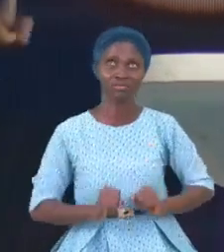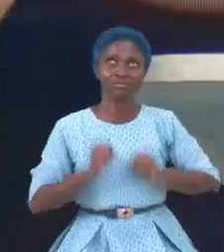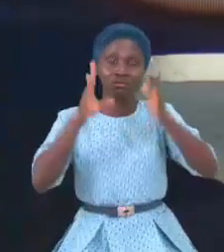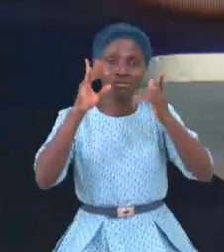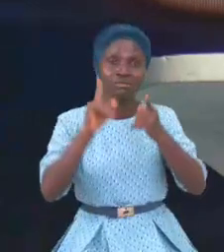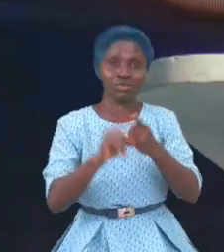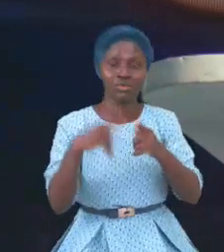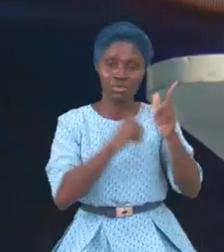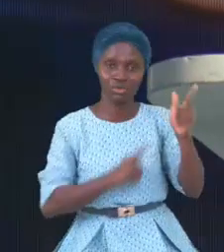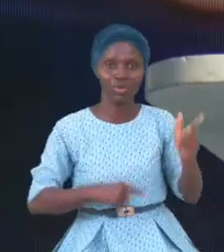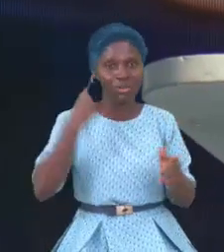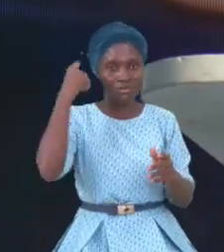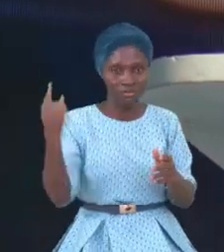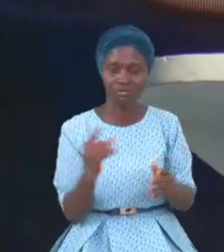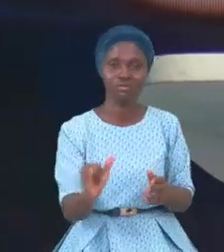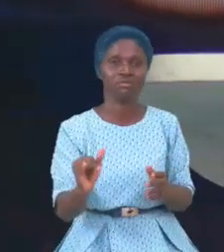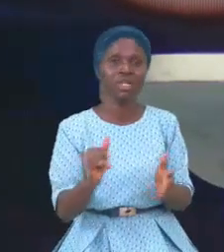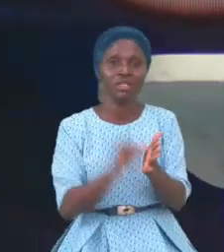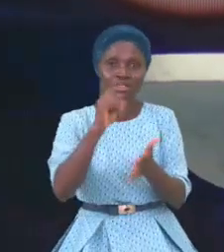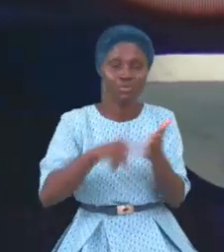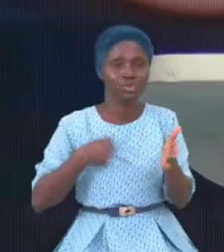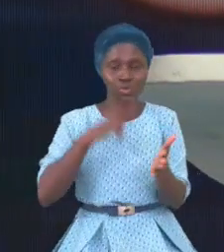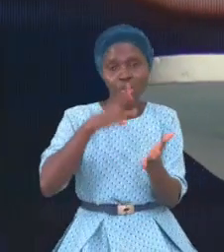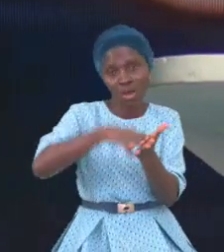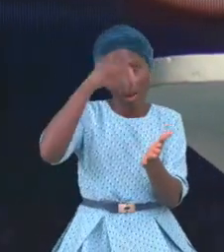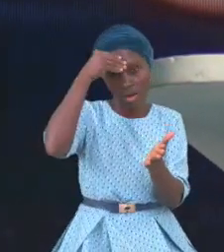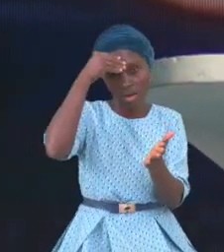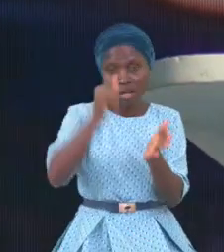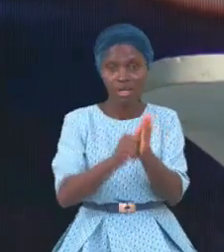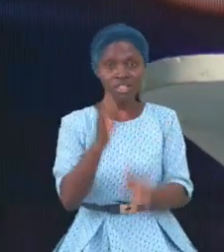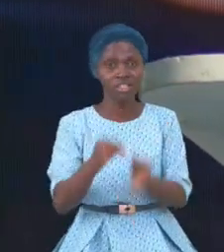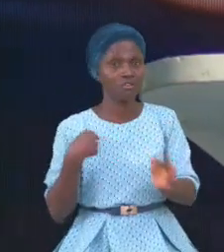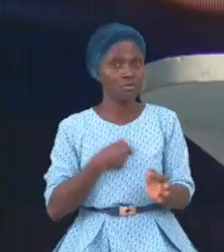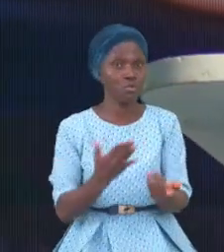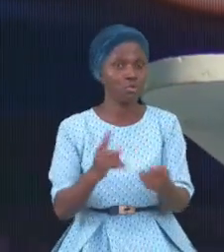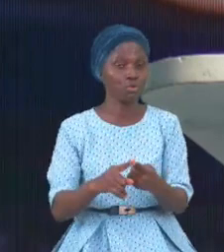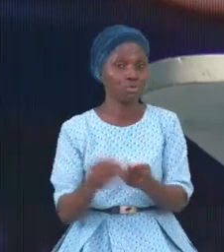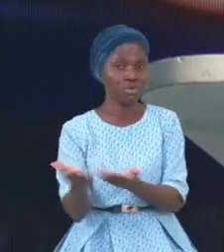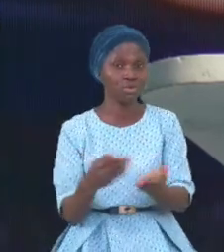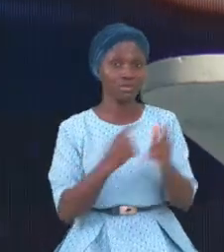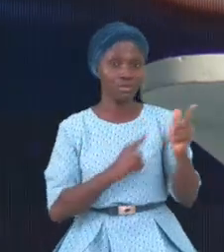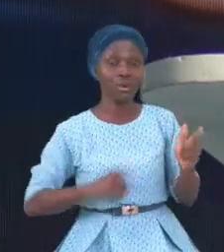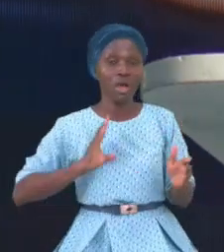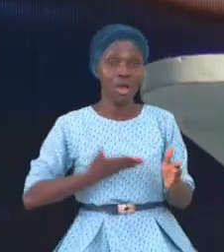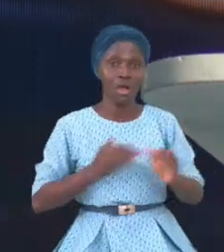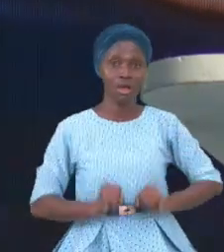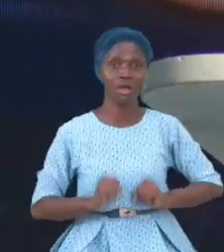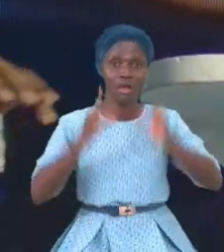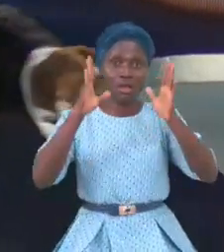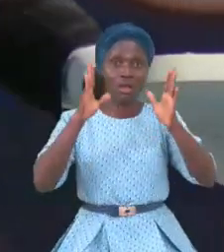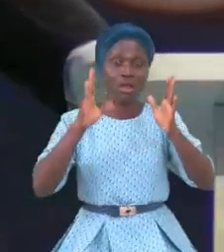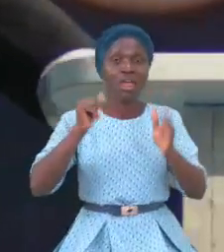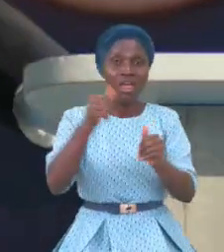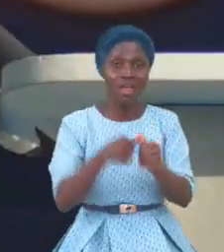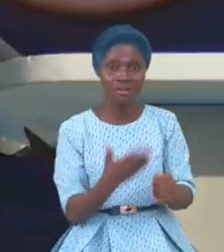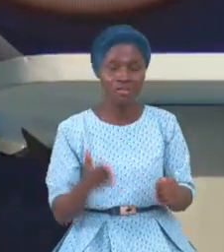That's what we're learning, that if we're going to serve the Lord, our consecration, everything we lay on the